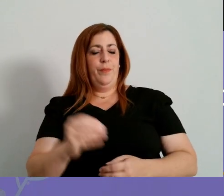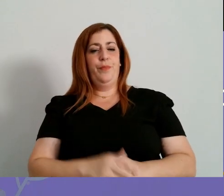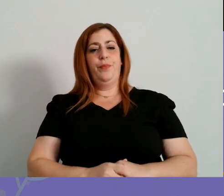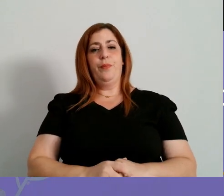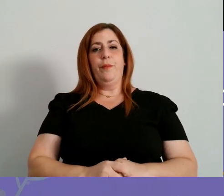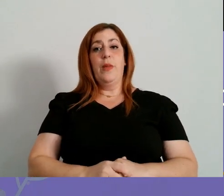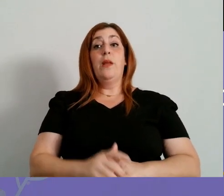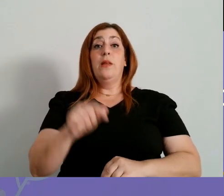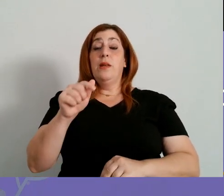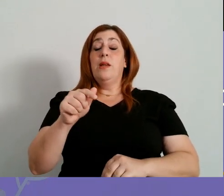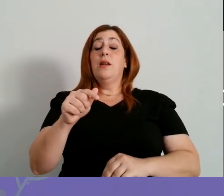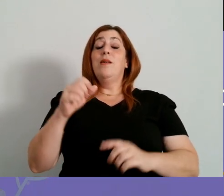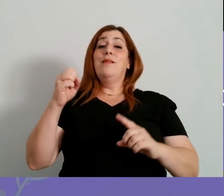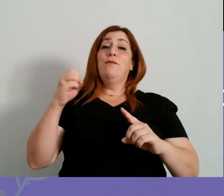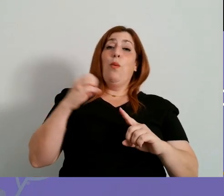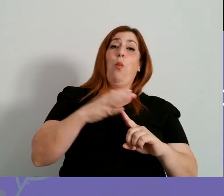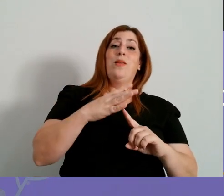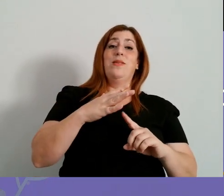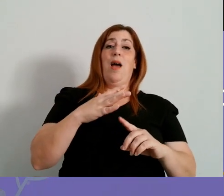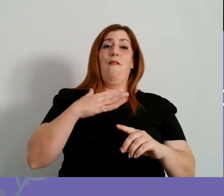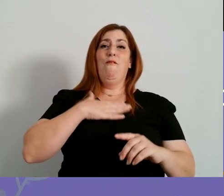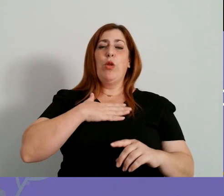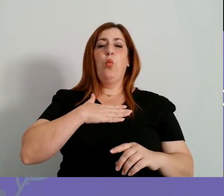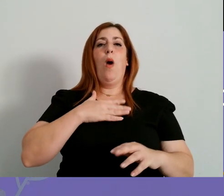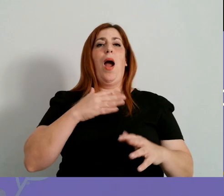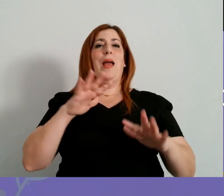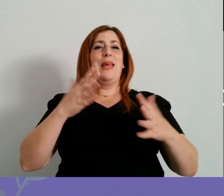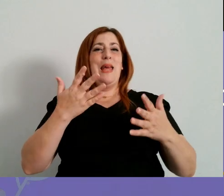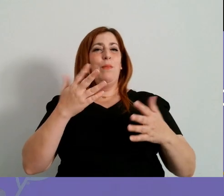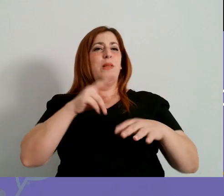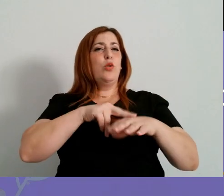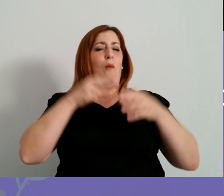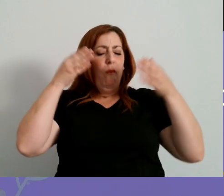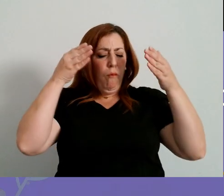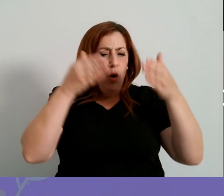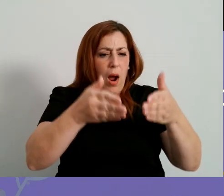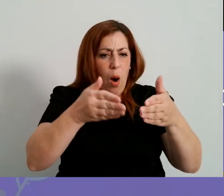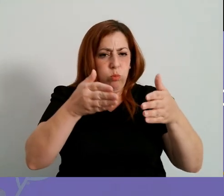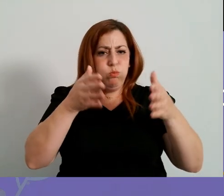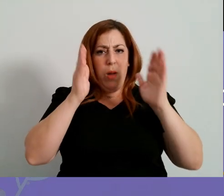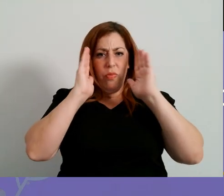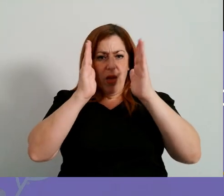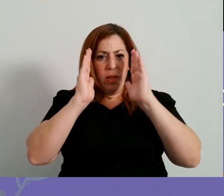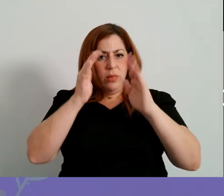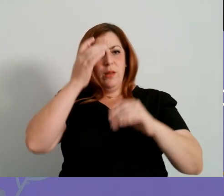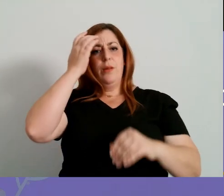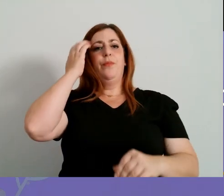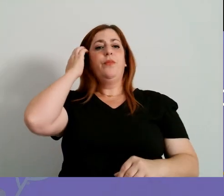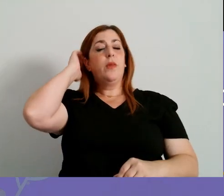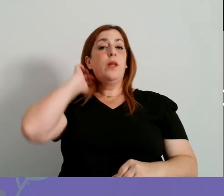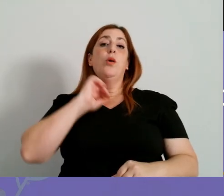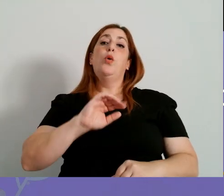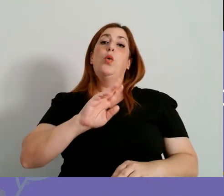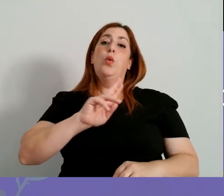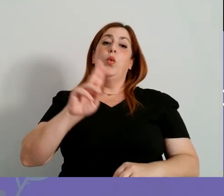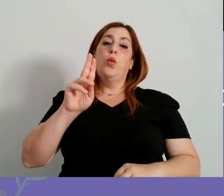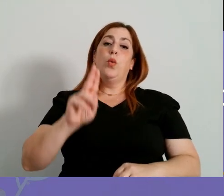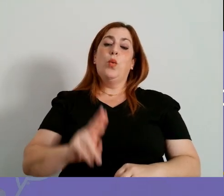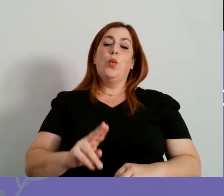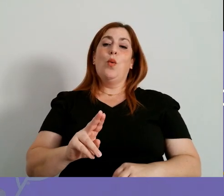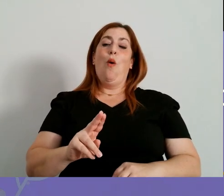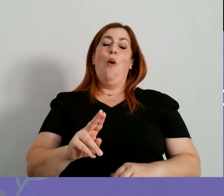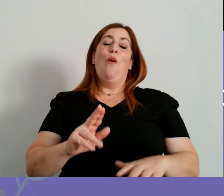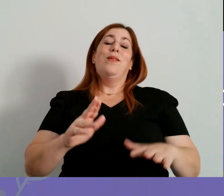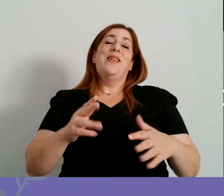in our focus, we have our special interests, and that could mean that mainstream education can be a